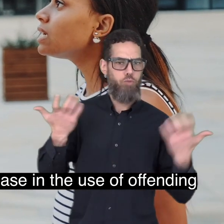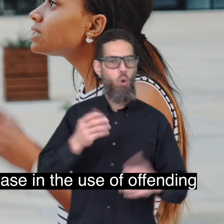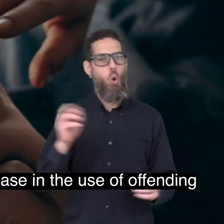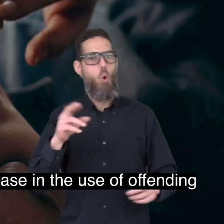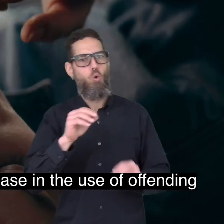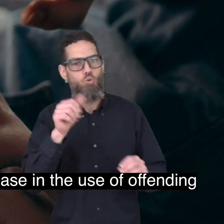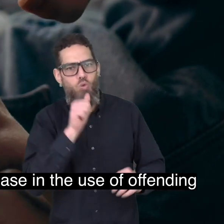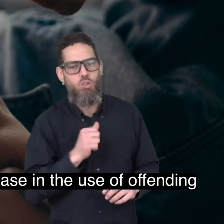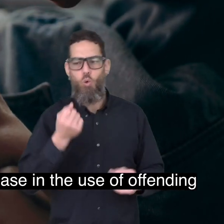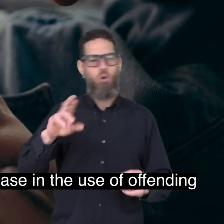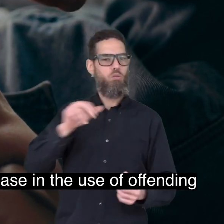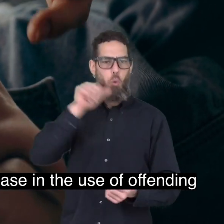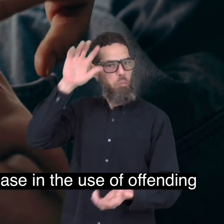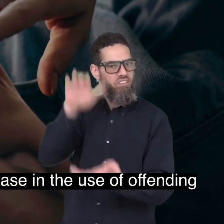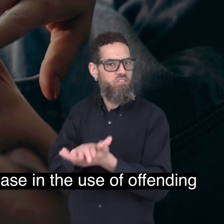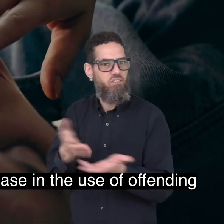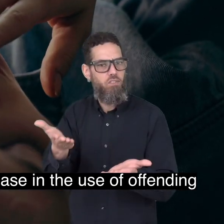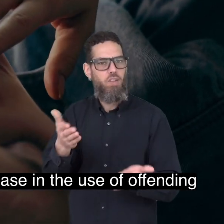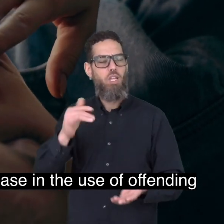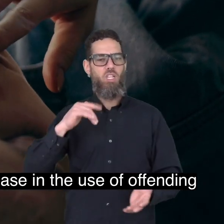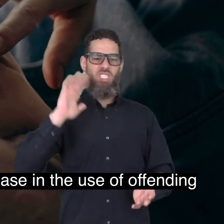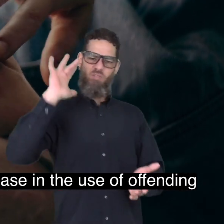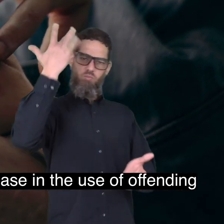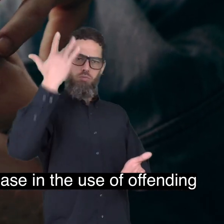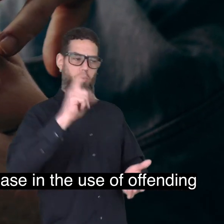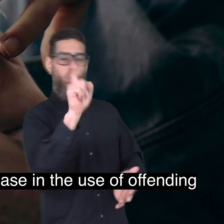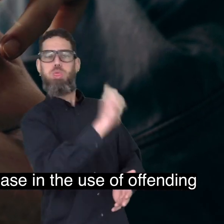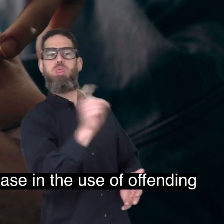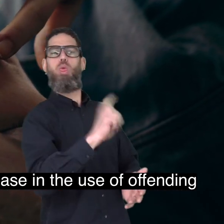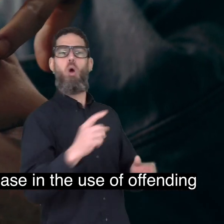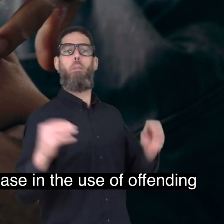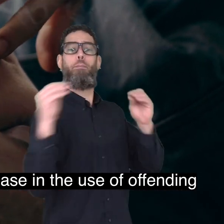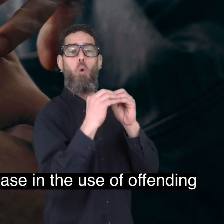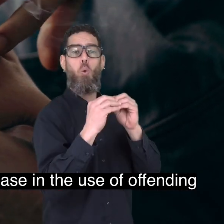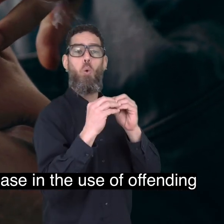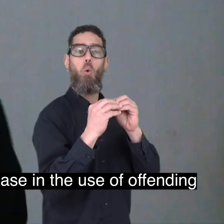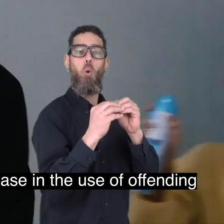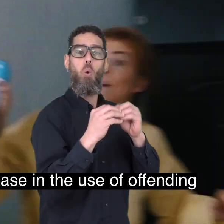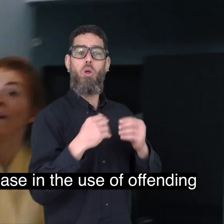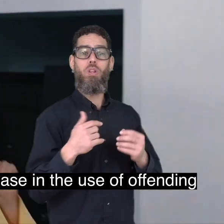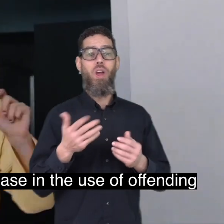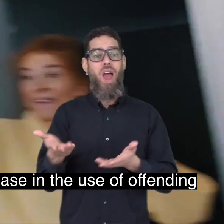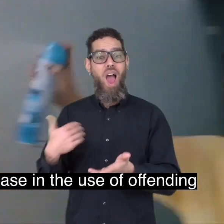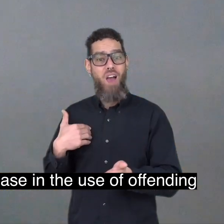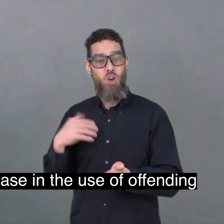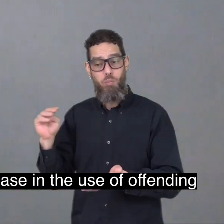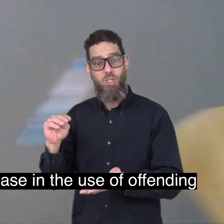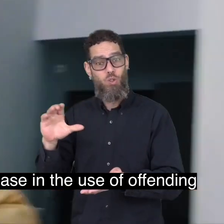are met with hostility, disbelief, and even an intentional increase in the use of offending products.